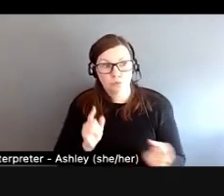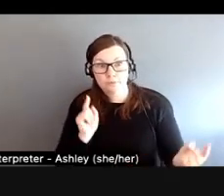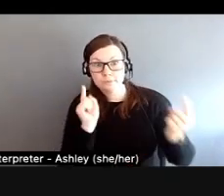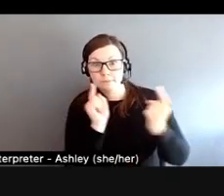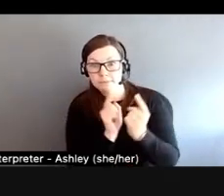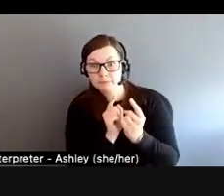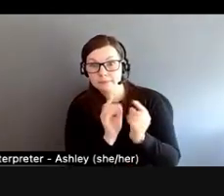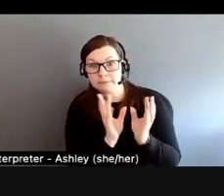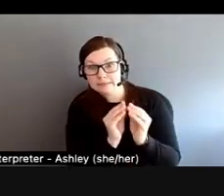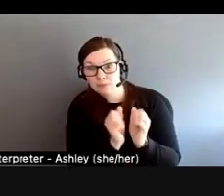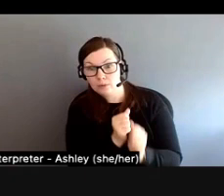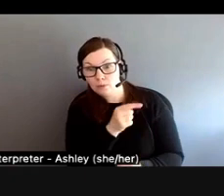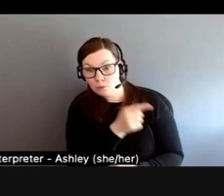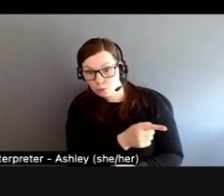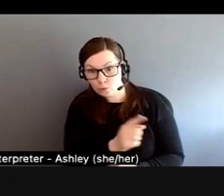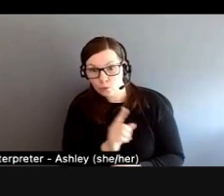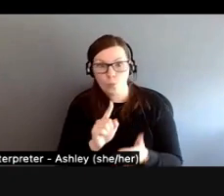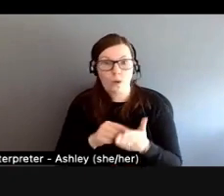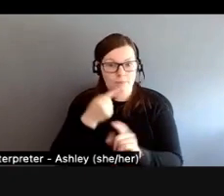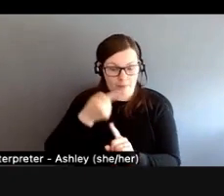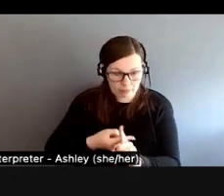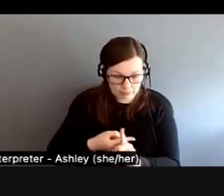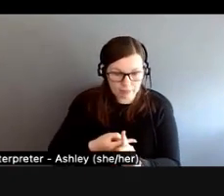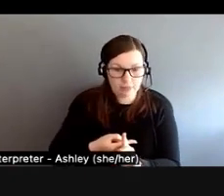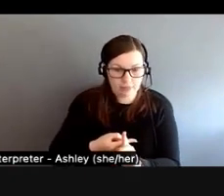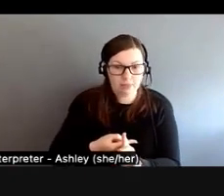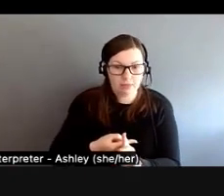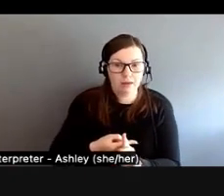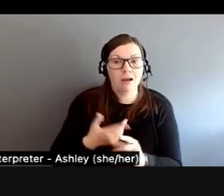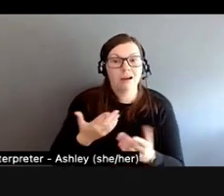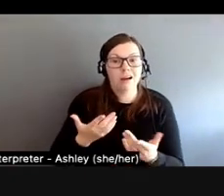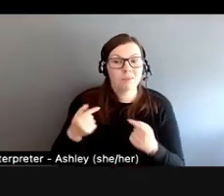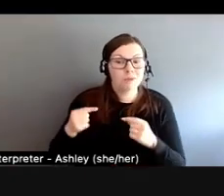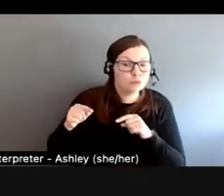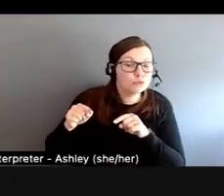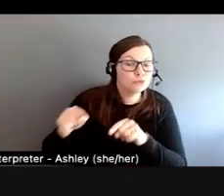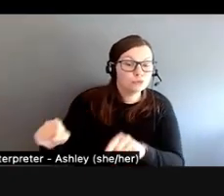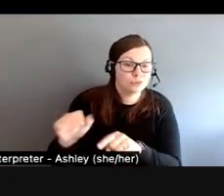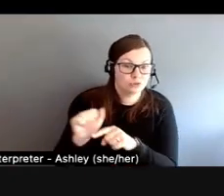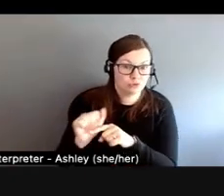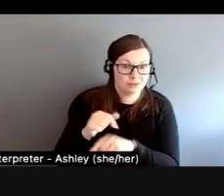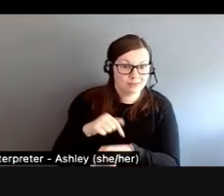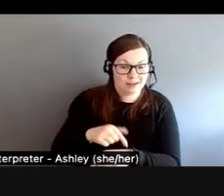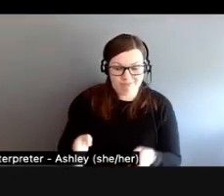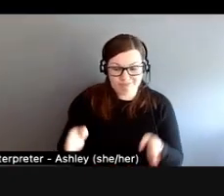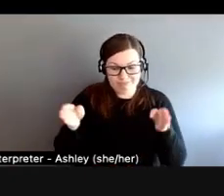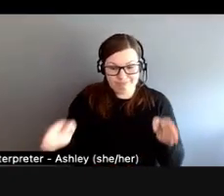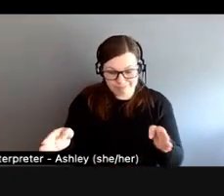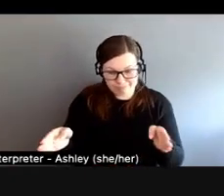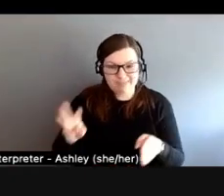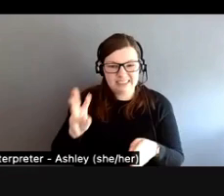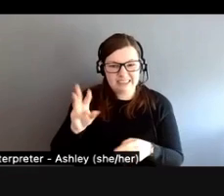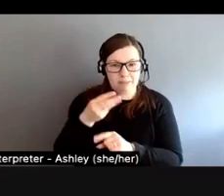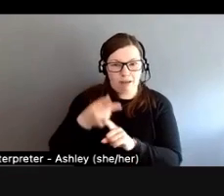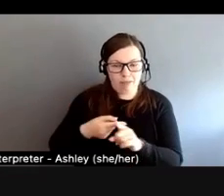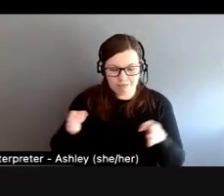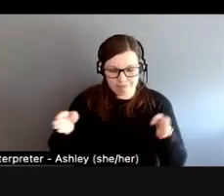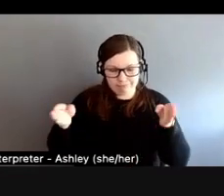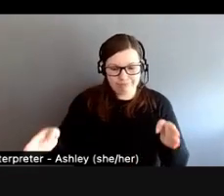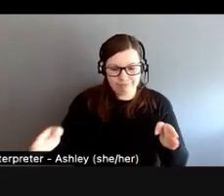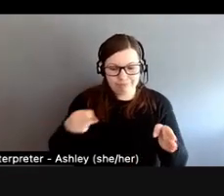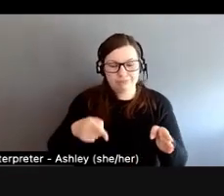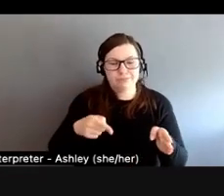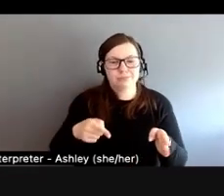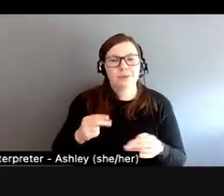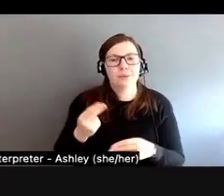kind of a system to communicate with Monica during the training time. So here we asked Monica about